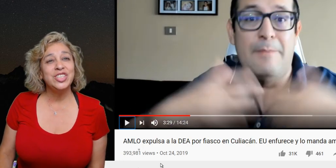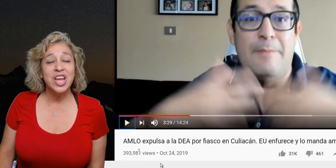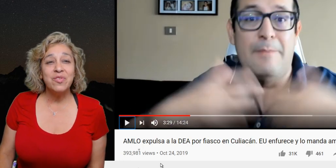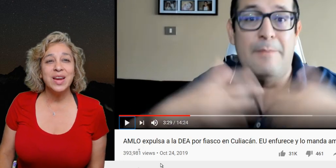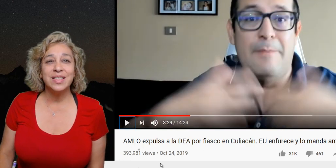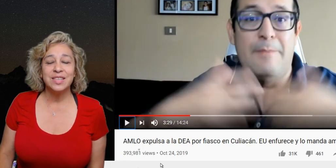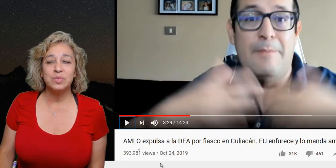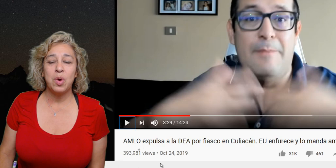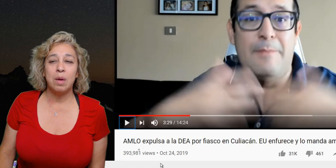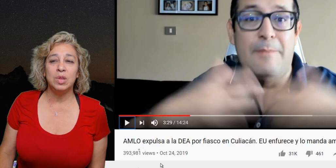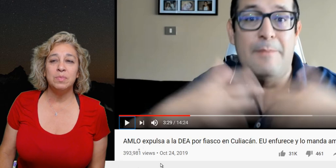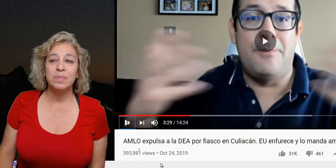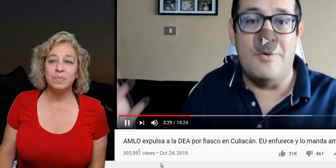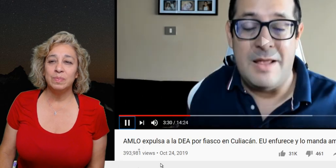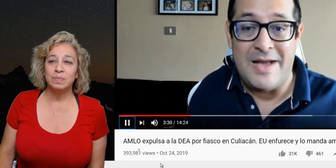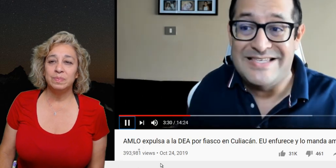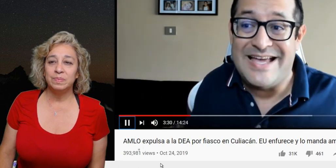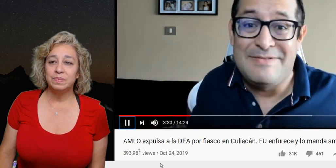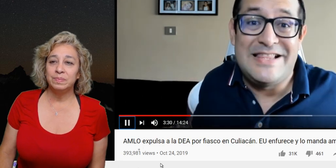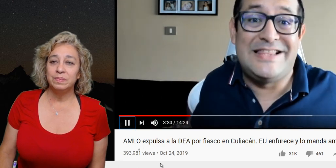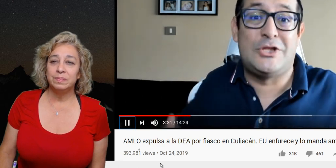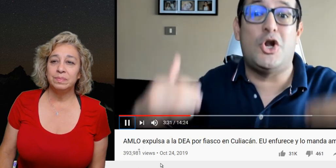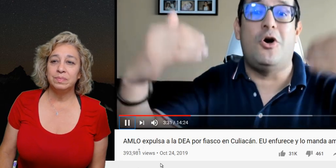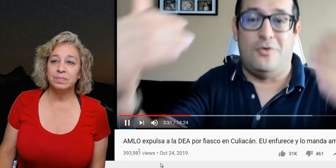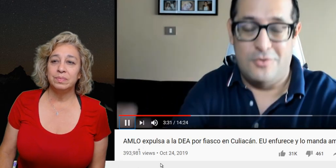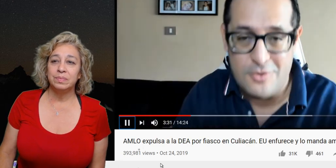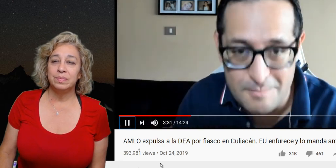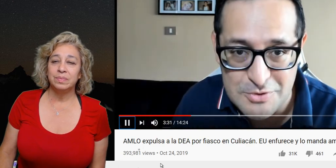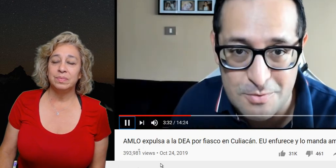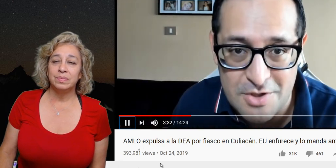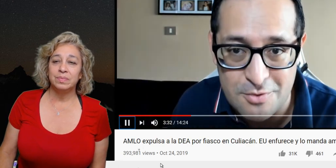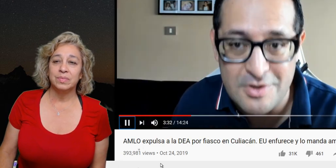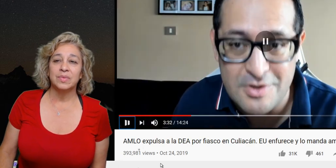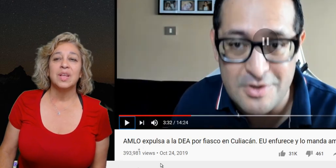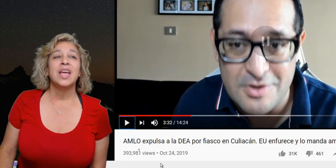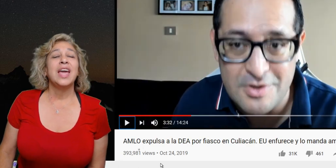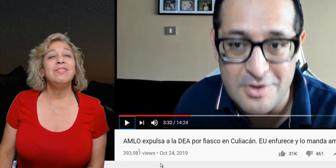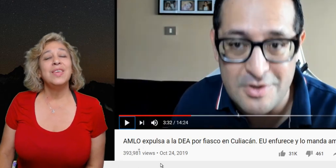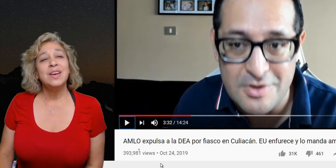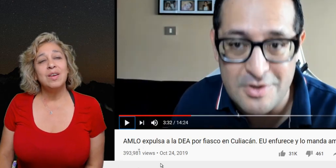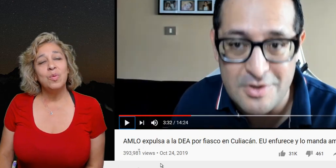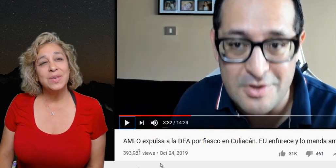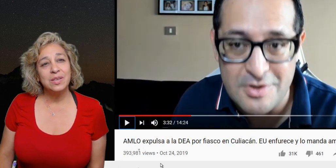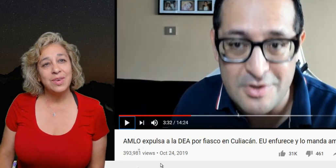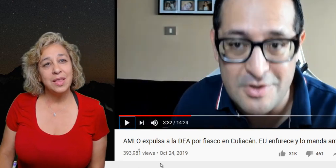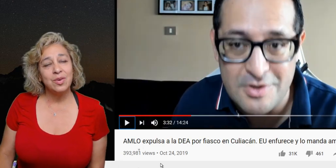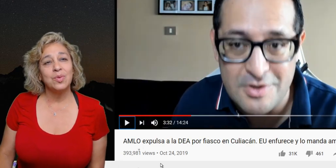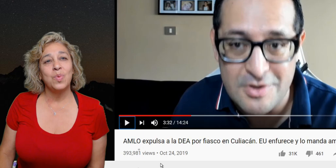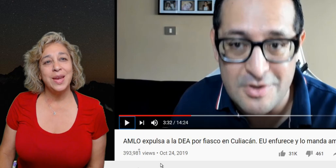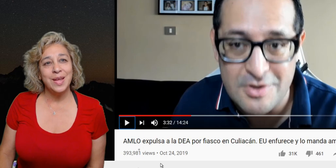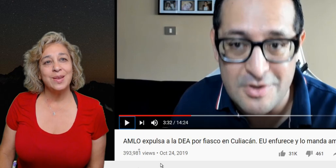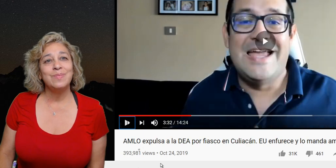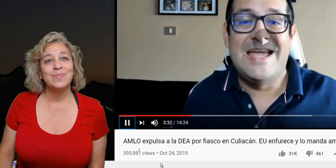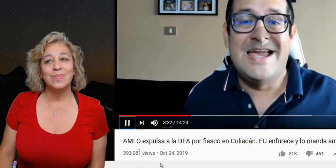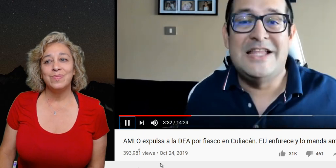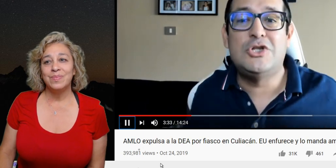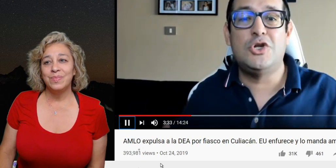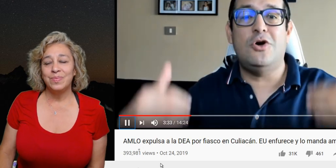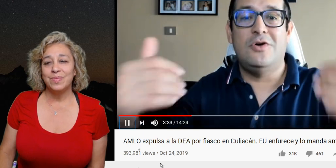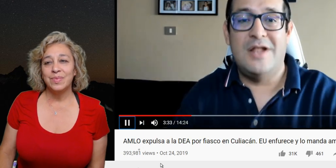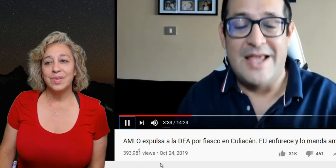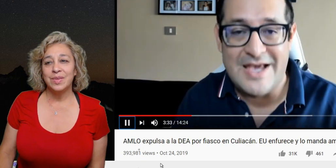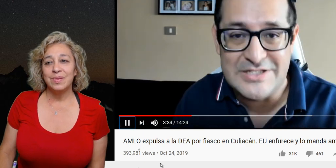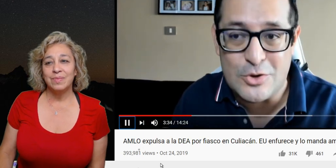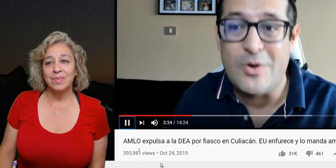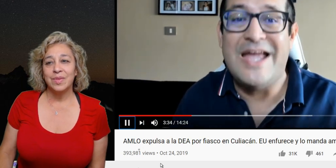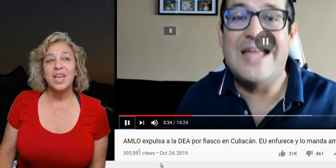they generated this problem, problema, ya entró López Obrador. And then López Obrador went in, entró